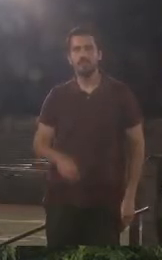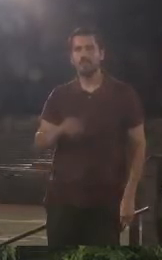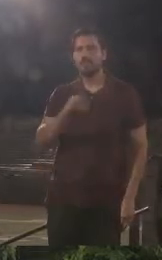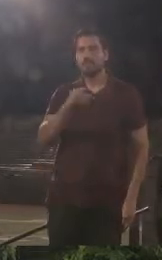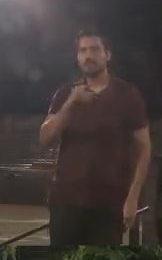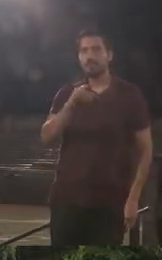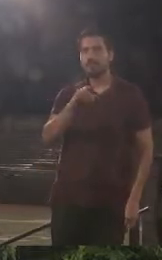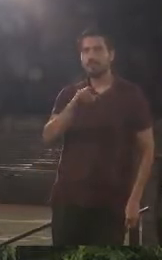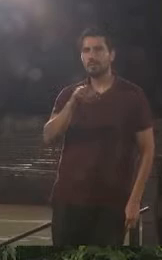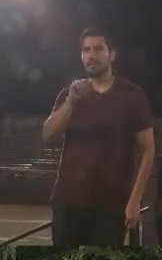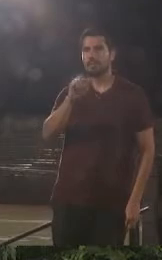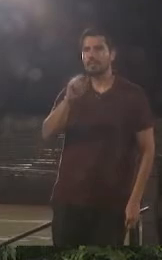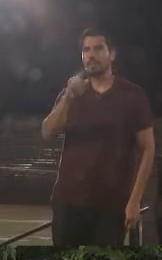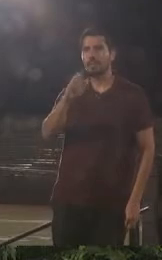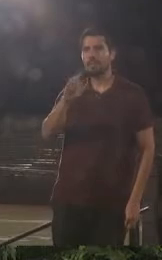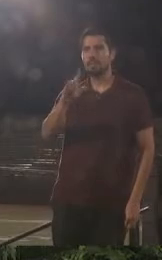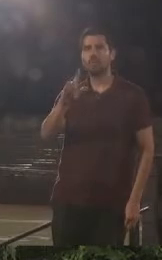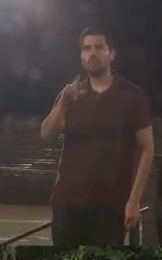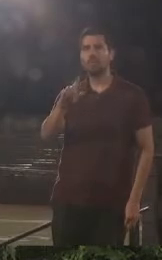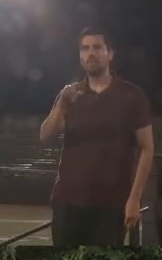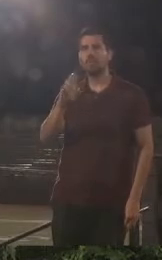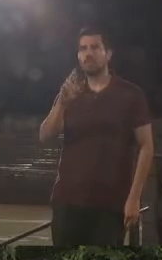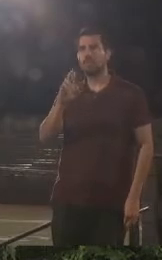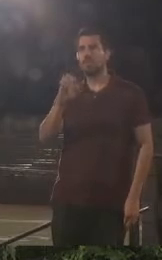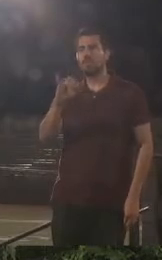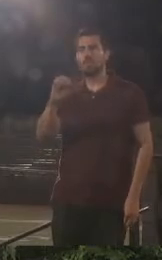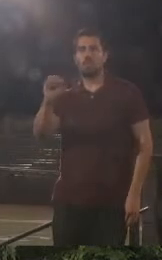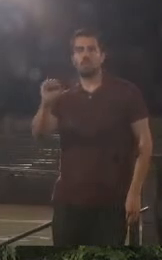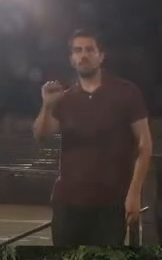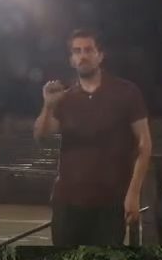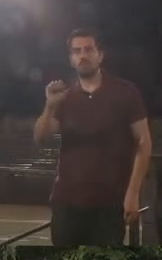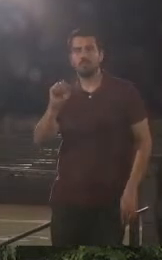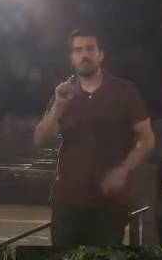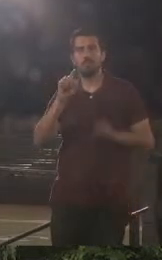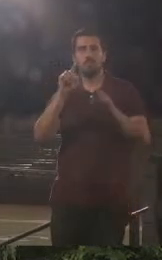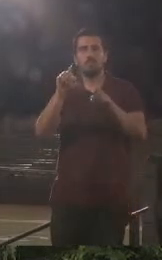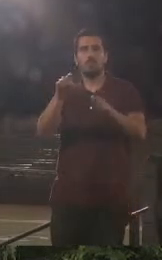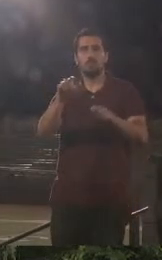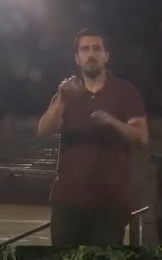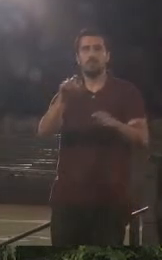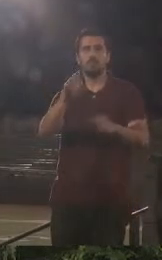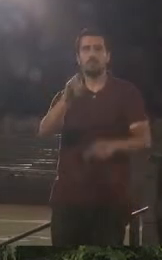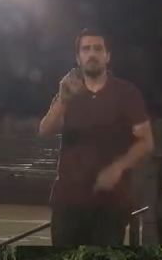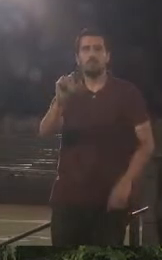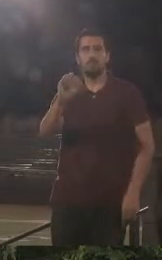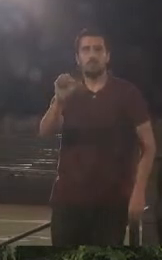Jasmine Angel Rios will be attending the University of Texas at San Antonio.